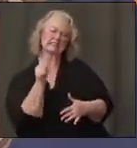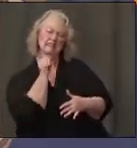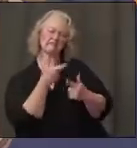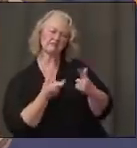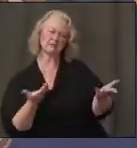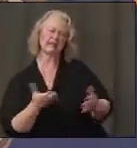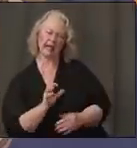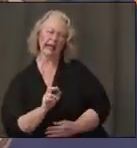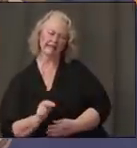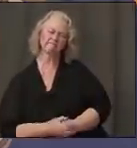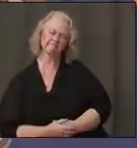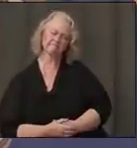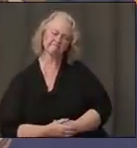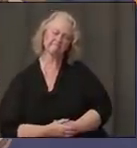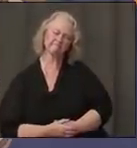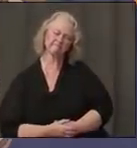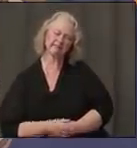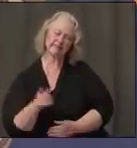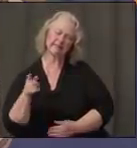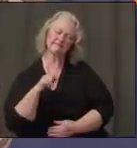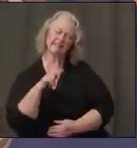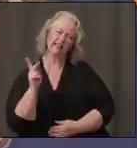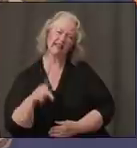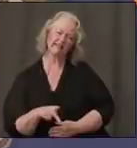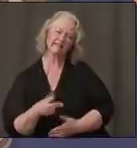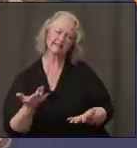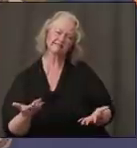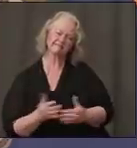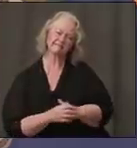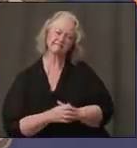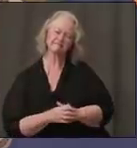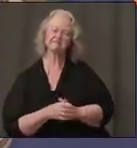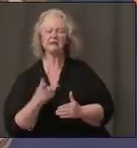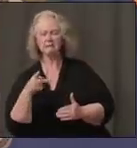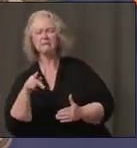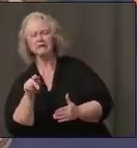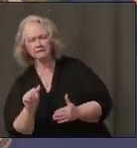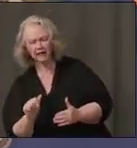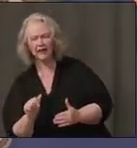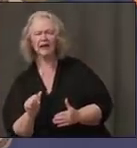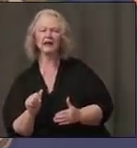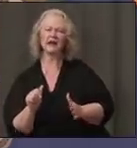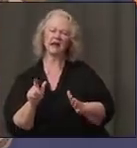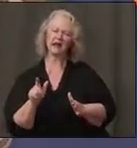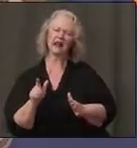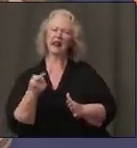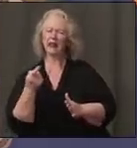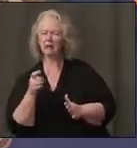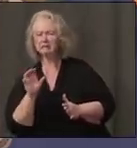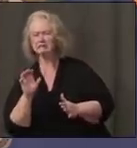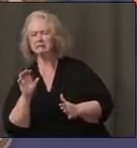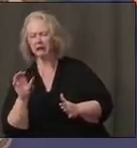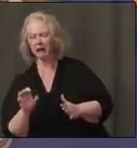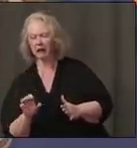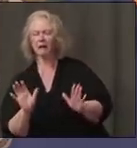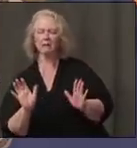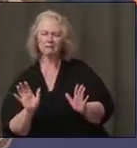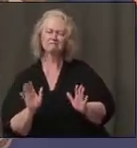roots. He's down in Philadelphia now with the University of Pennsylvania, and a little bit of Chicago action there.